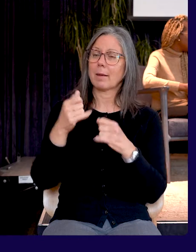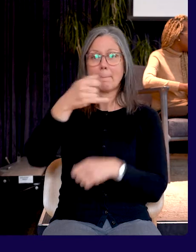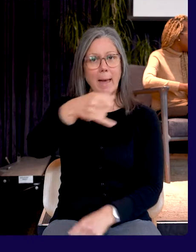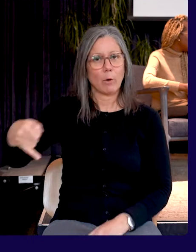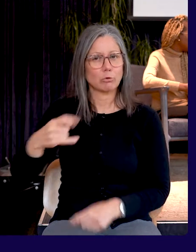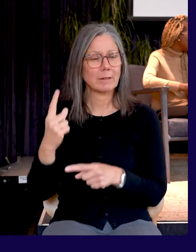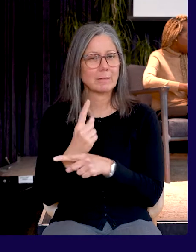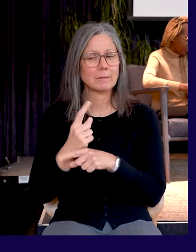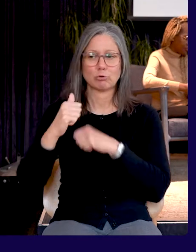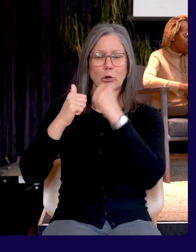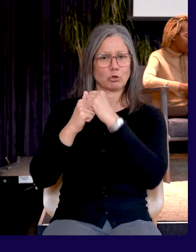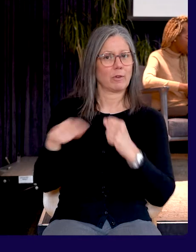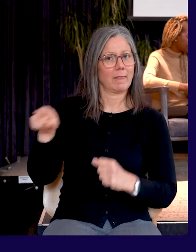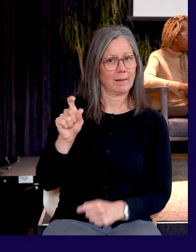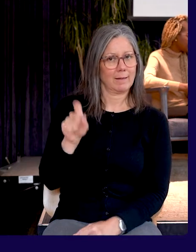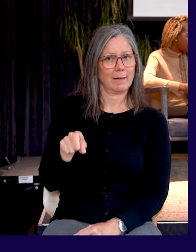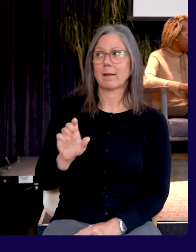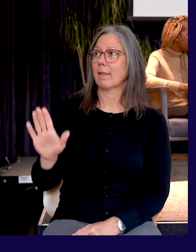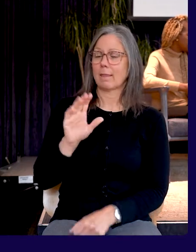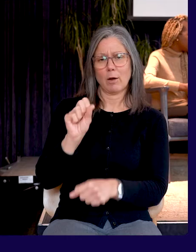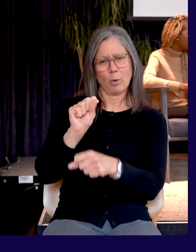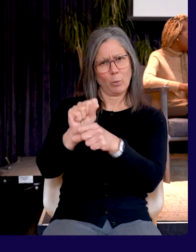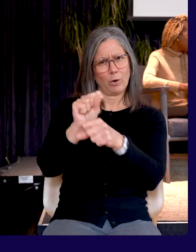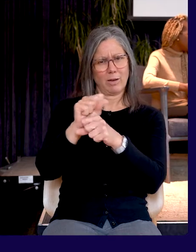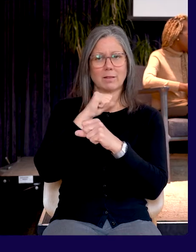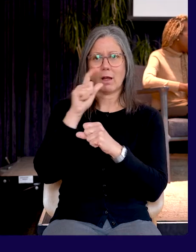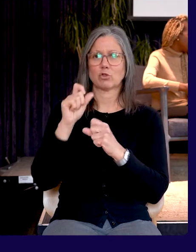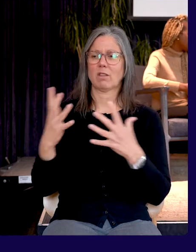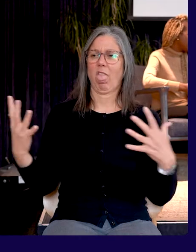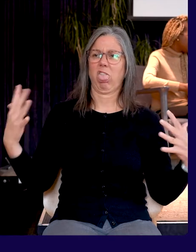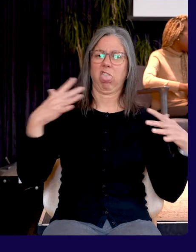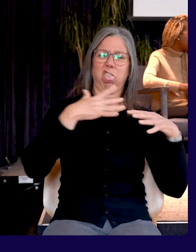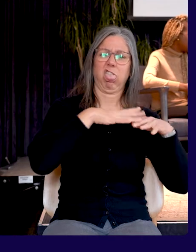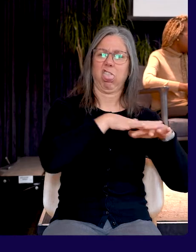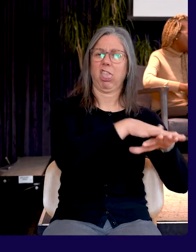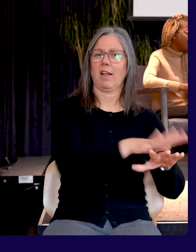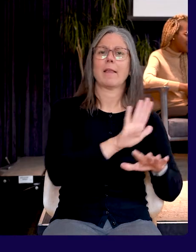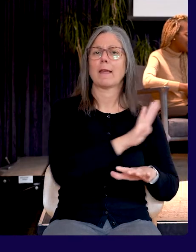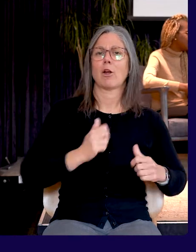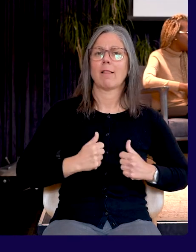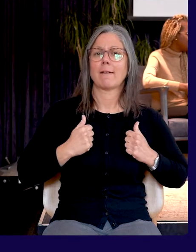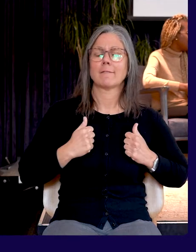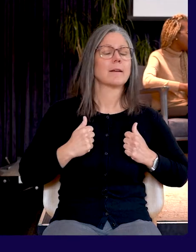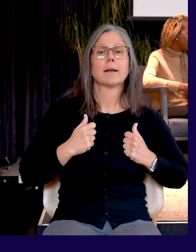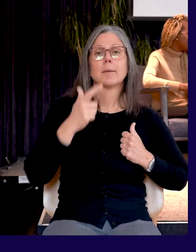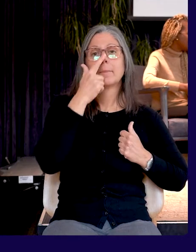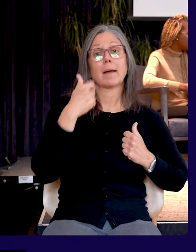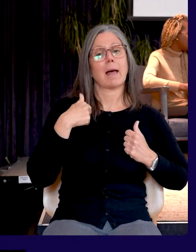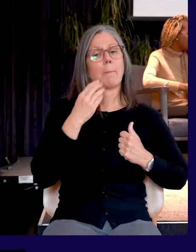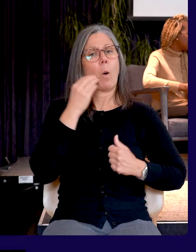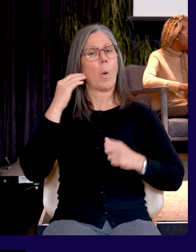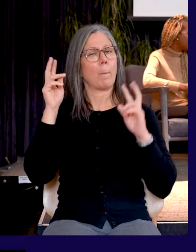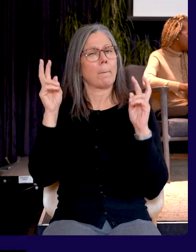and the structures that they need so that their work is not just bleeding into all of the different parts of their lives. Because just because I'm at